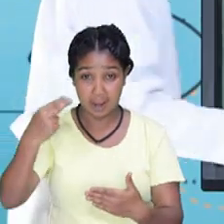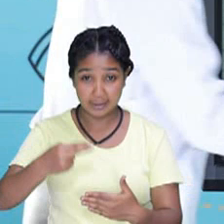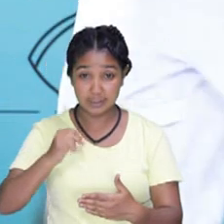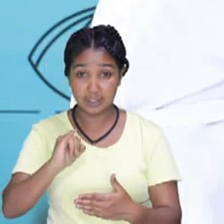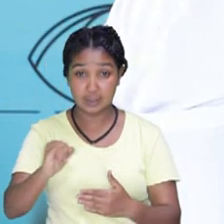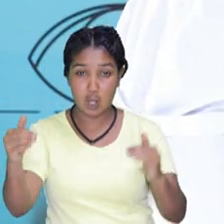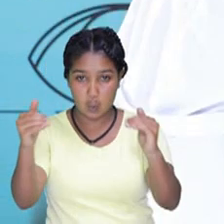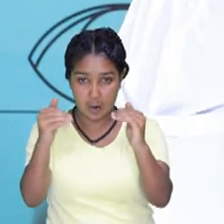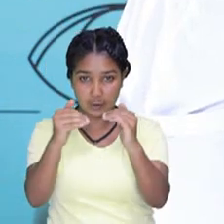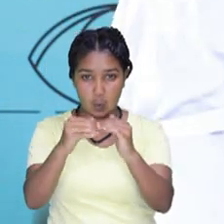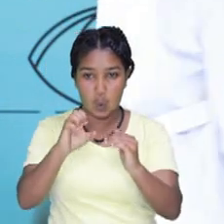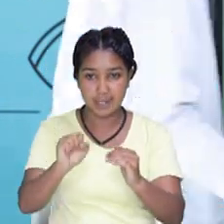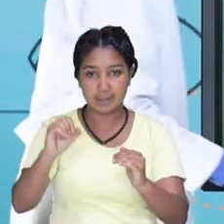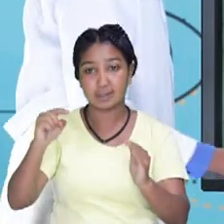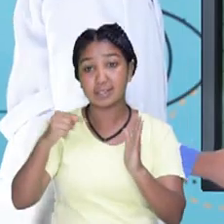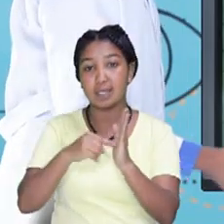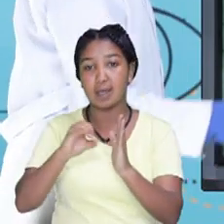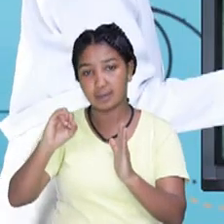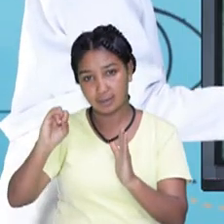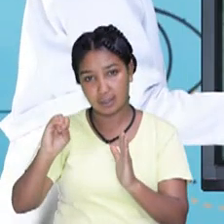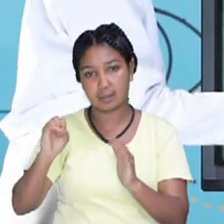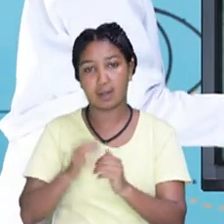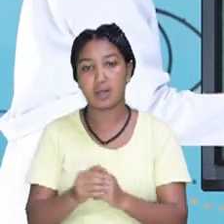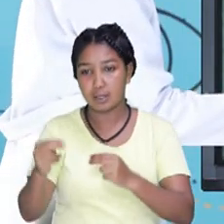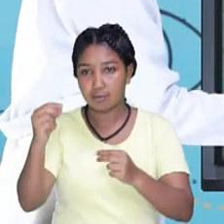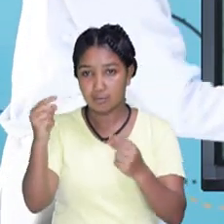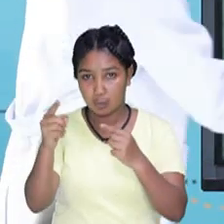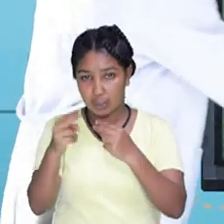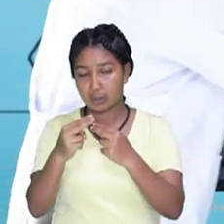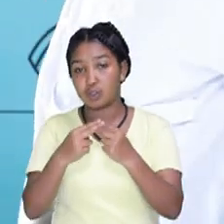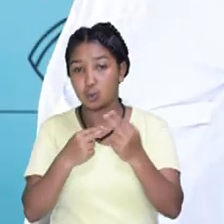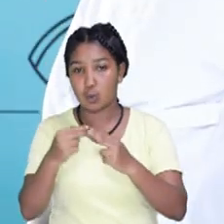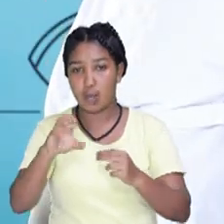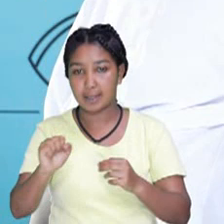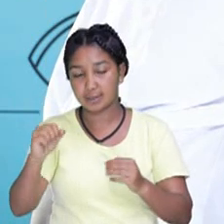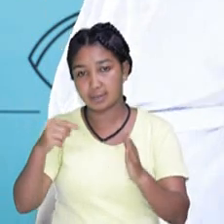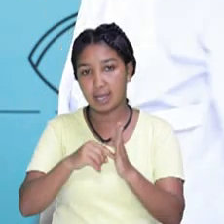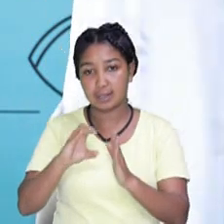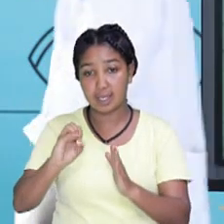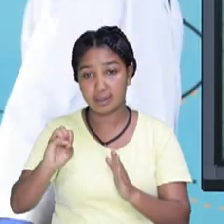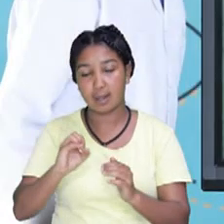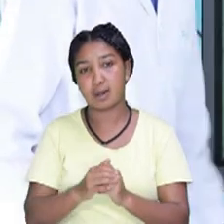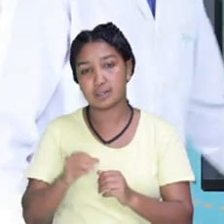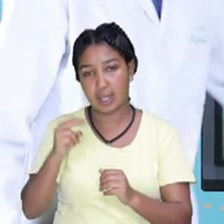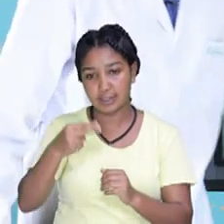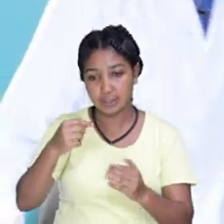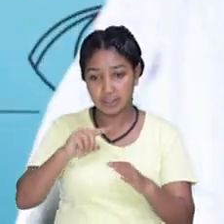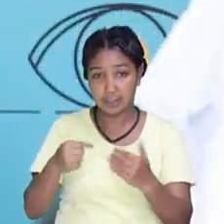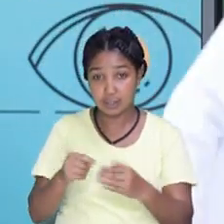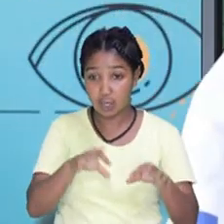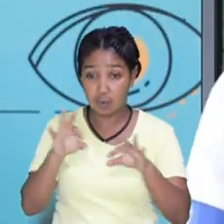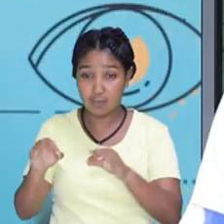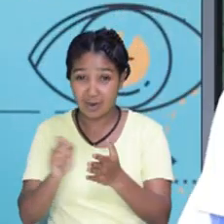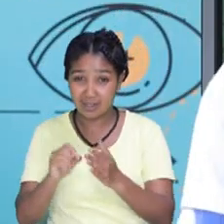h is equals to s sine theta. When you crisscross, we can have s sine theta as h. Therefore, instead